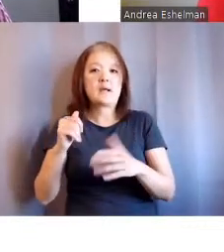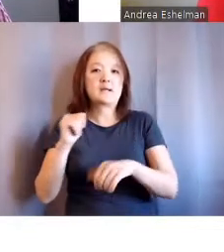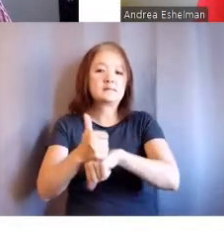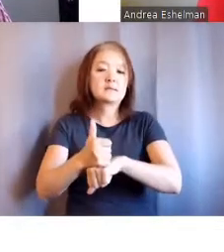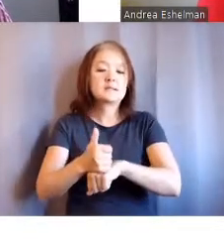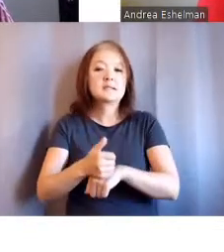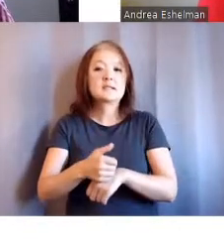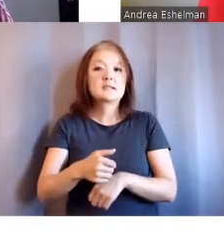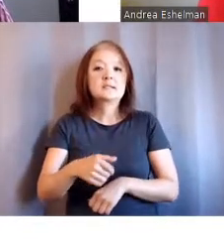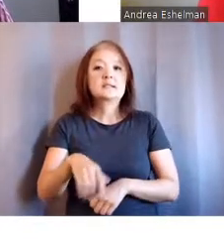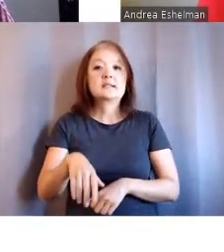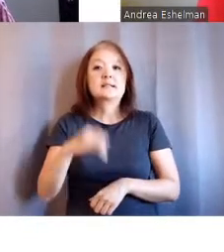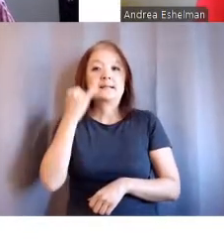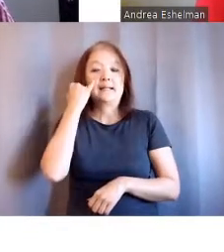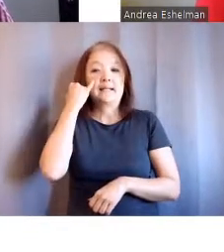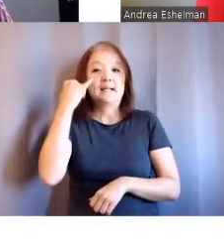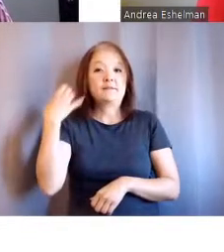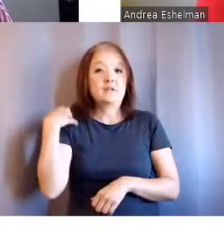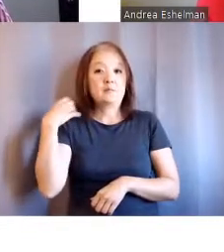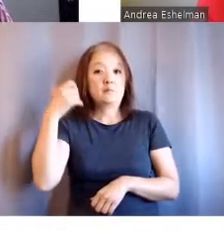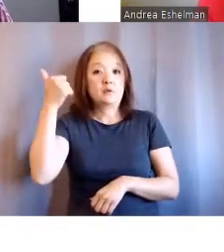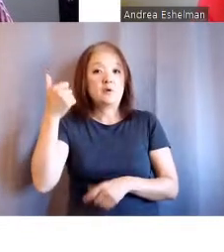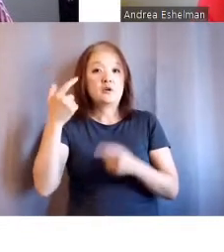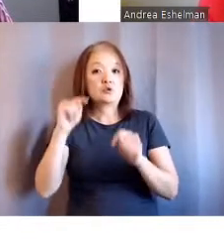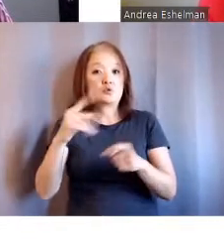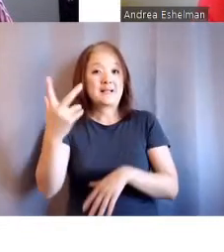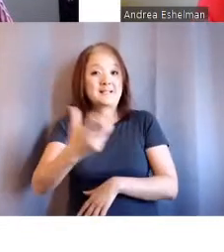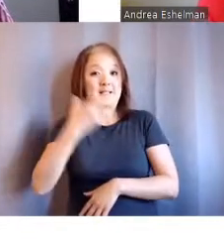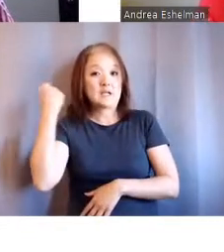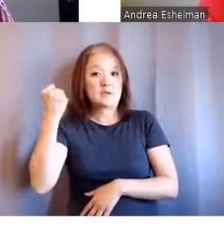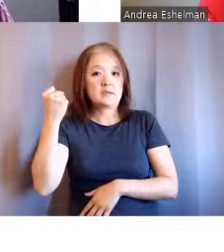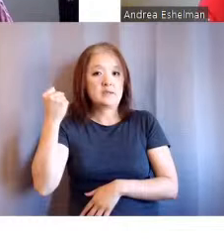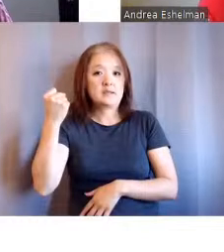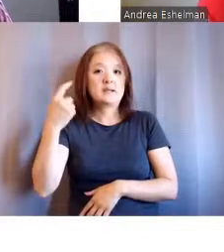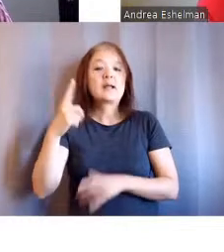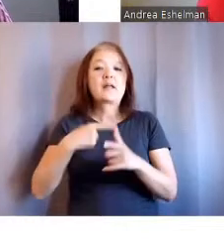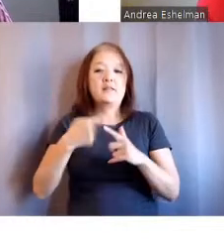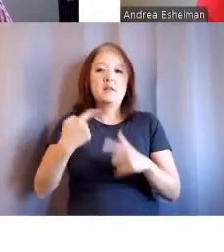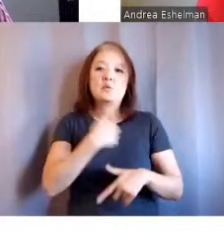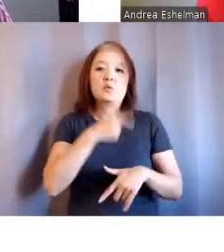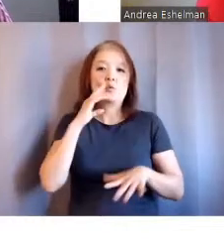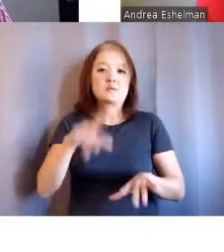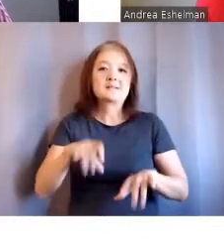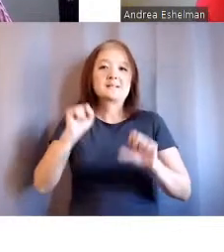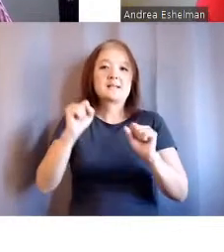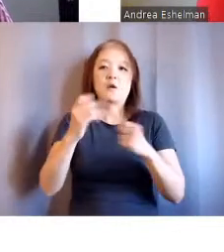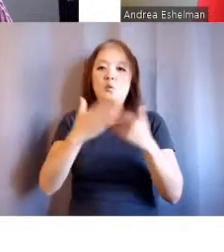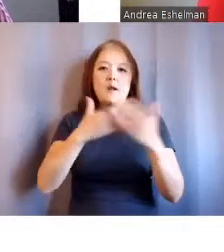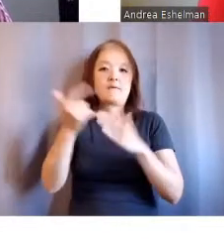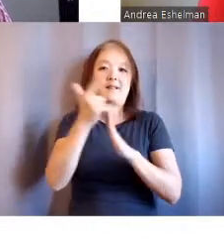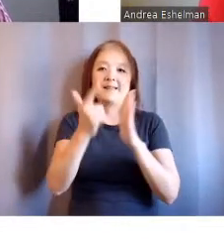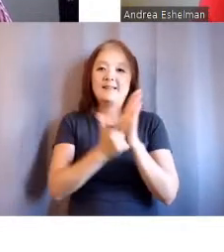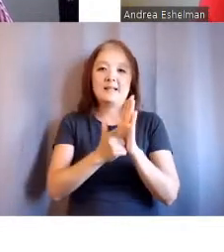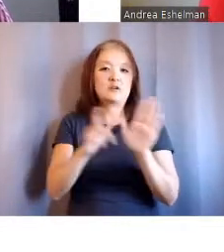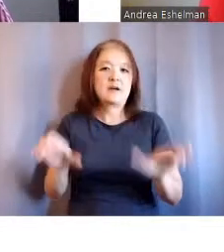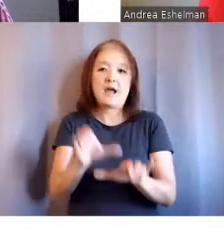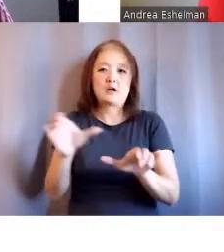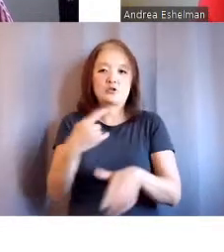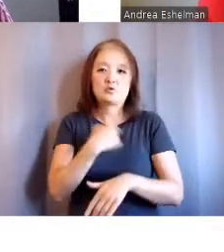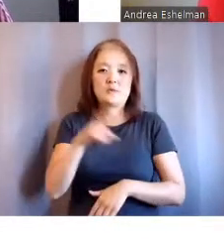employer attempt to take that away, we'll take whatever legal action we need to do. Okay.